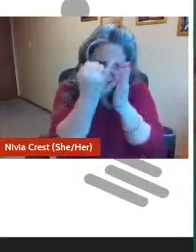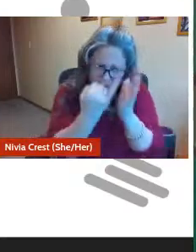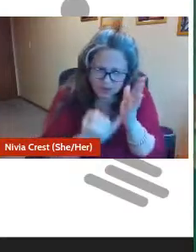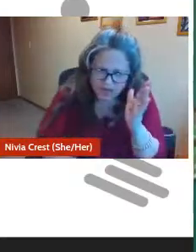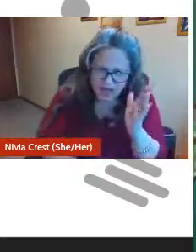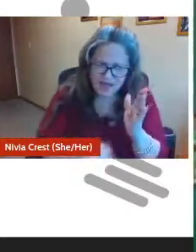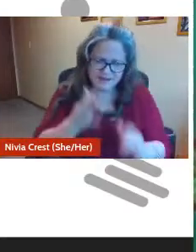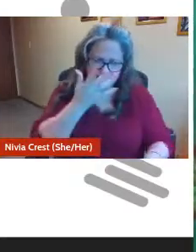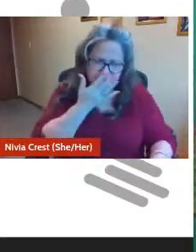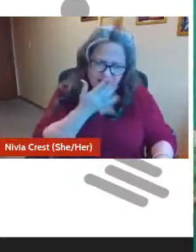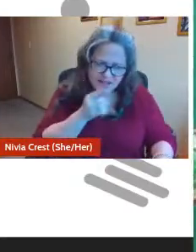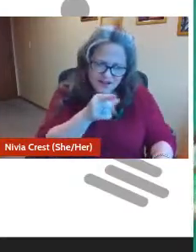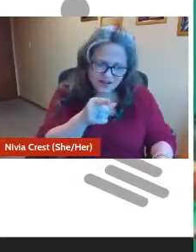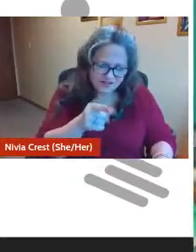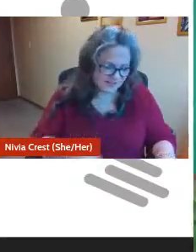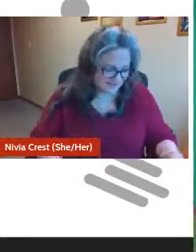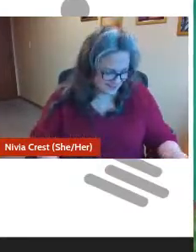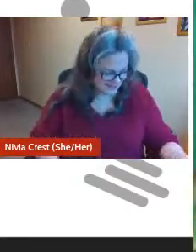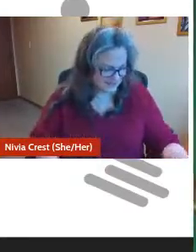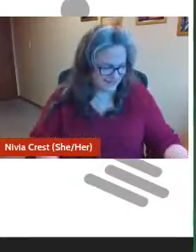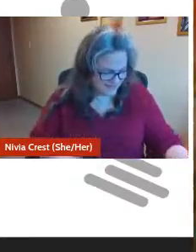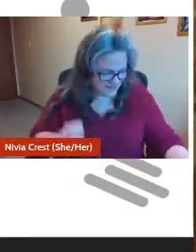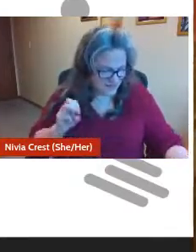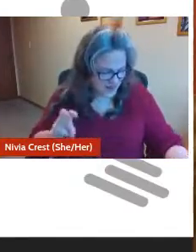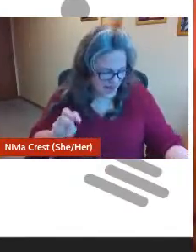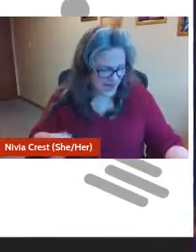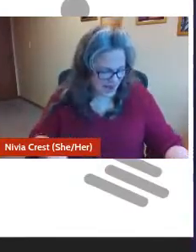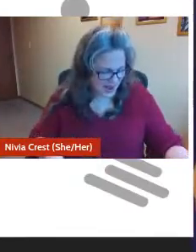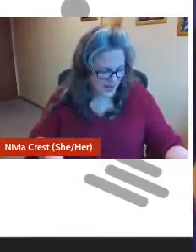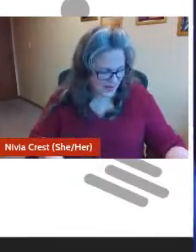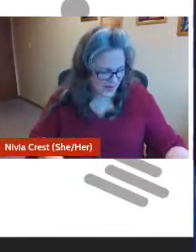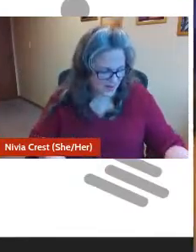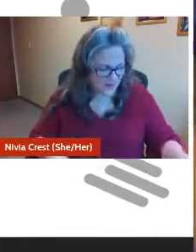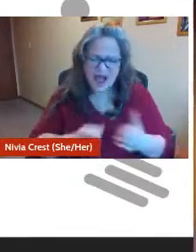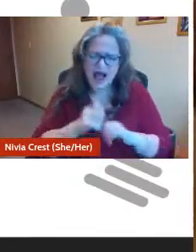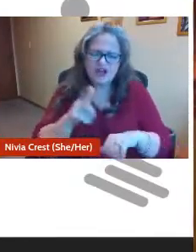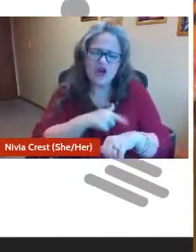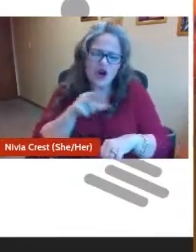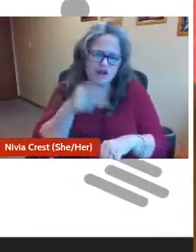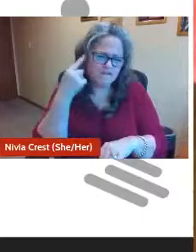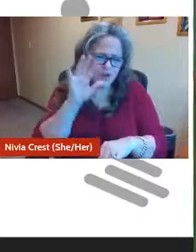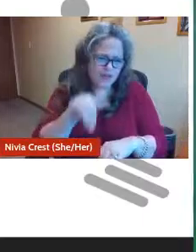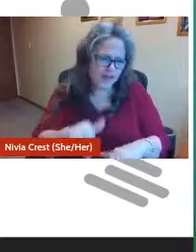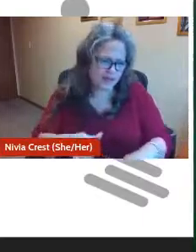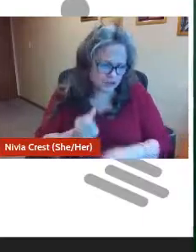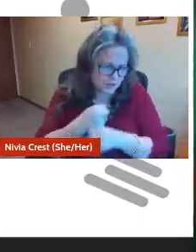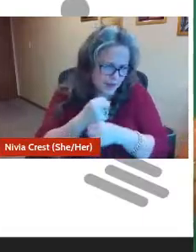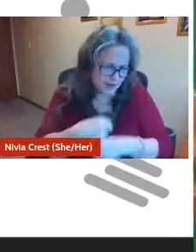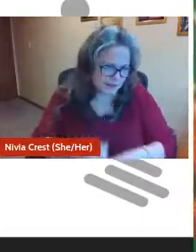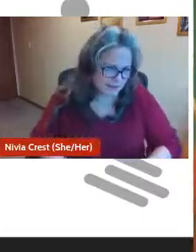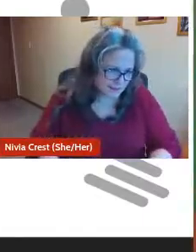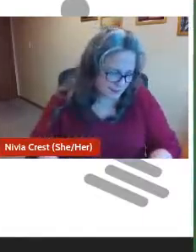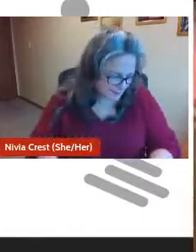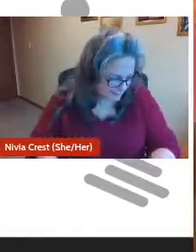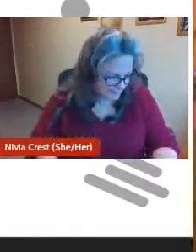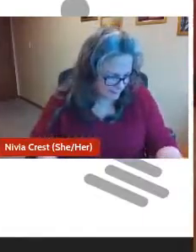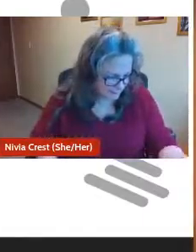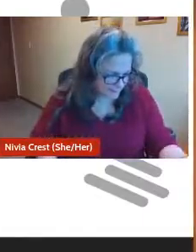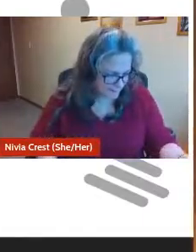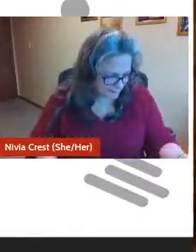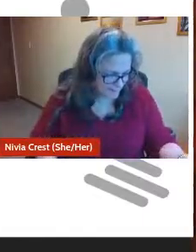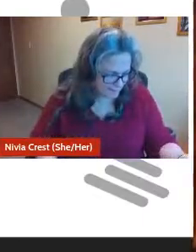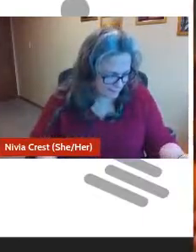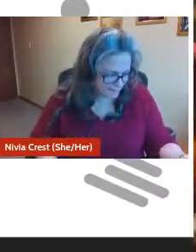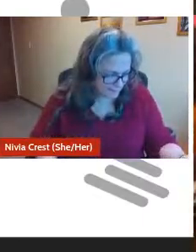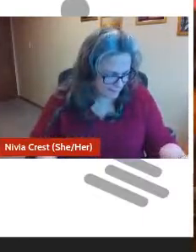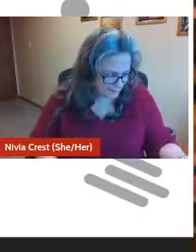and the color? Mm-hmm. Wow. And how long would a piece like this take? Well, it will take a while, because